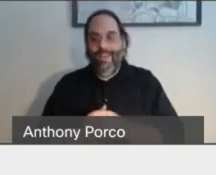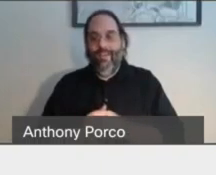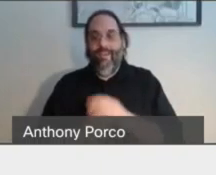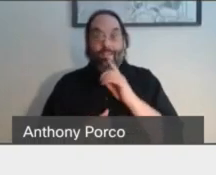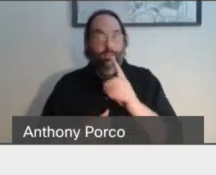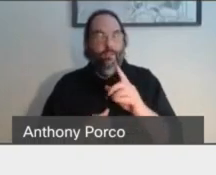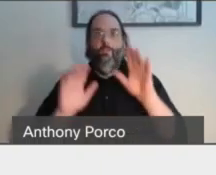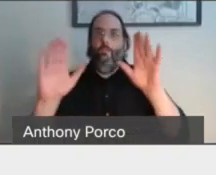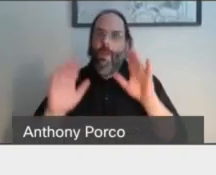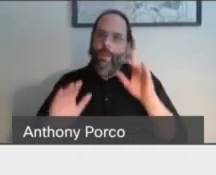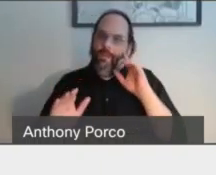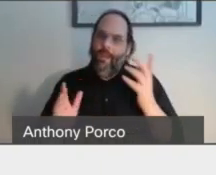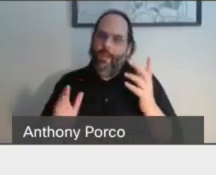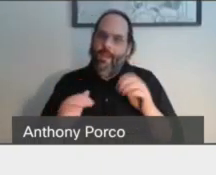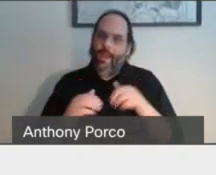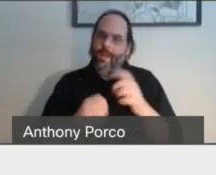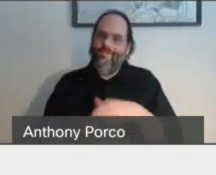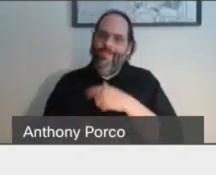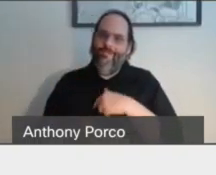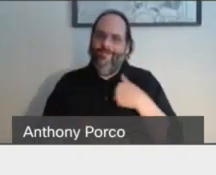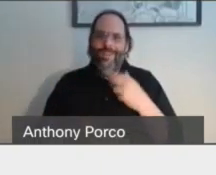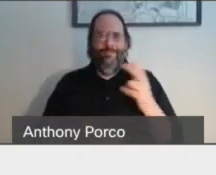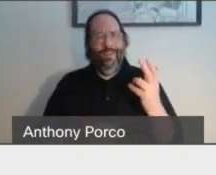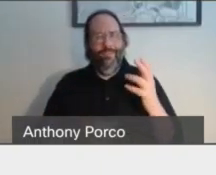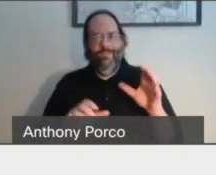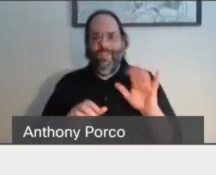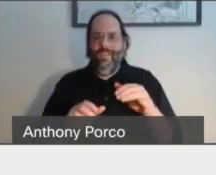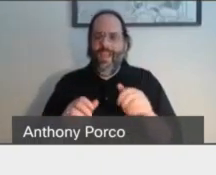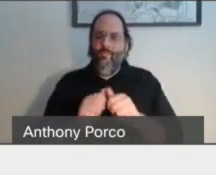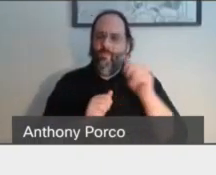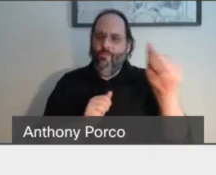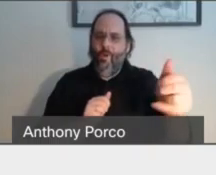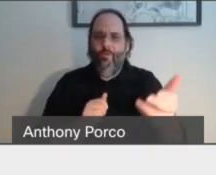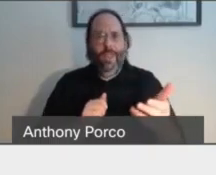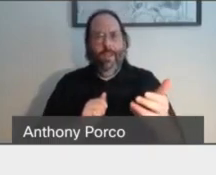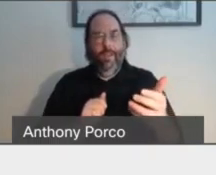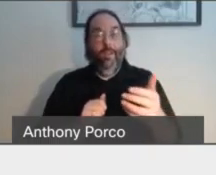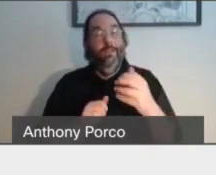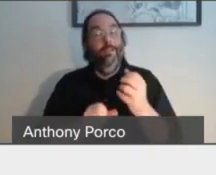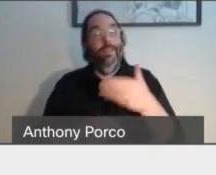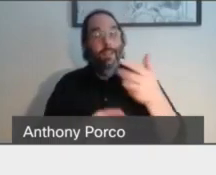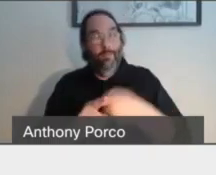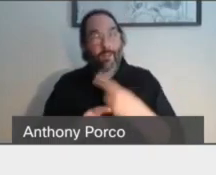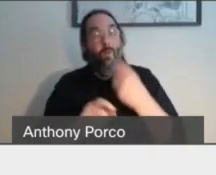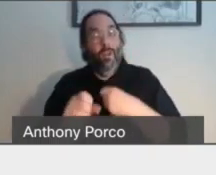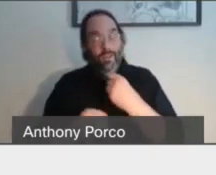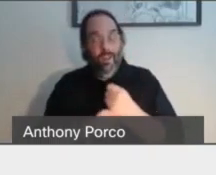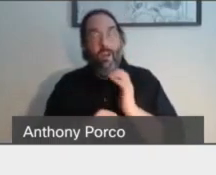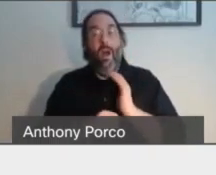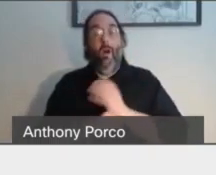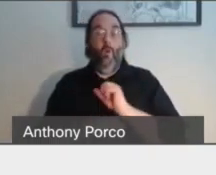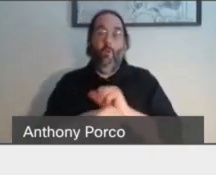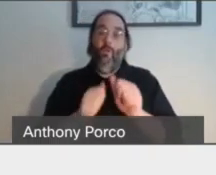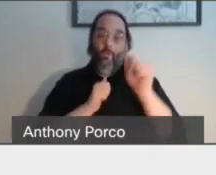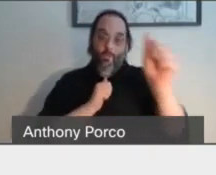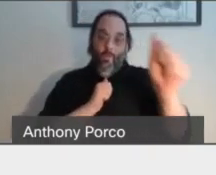incredible to think how long we've now been working remotely. Next month will mark 1 year. I really appreciate each